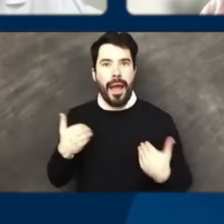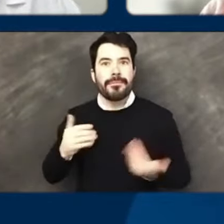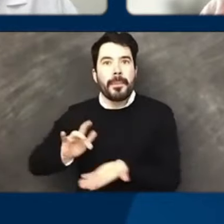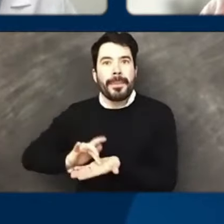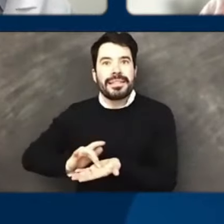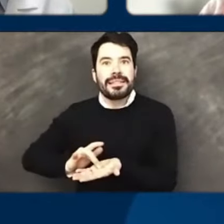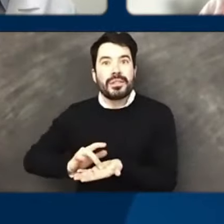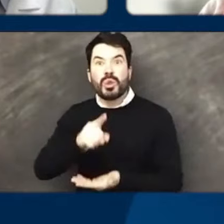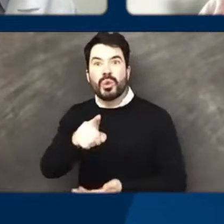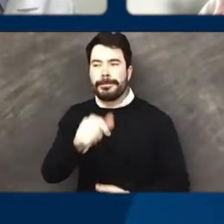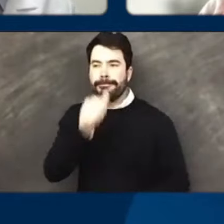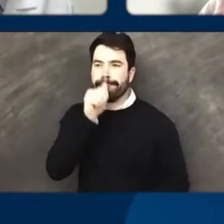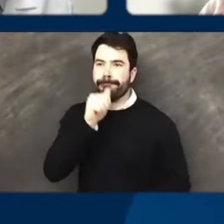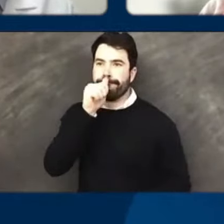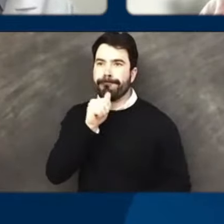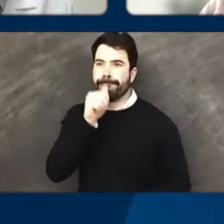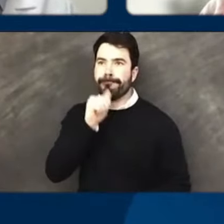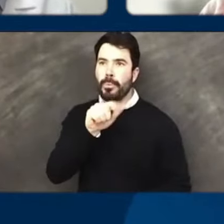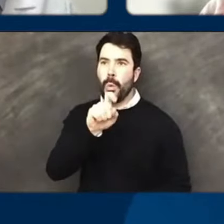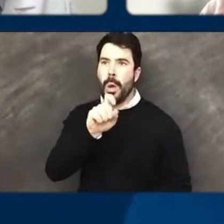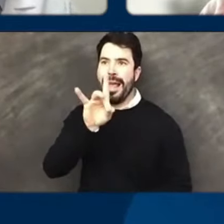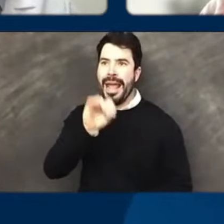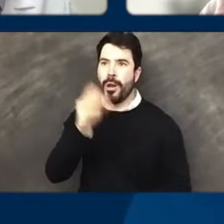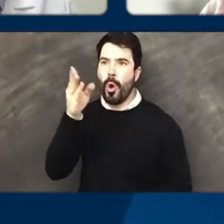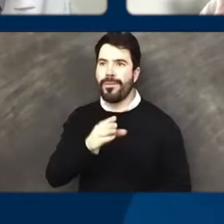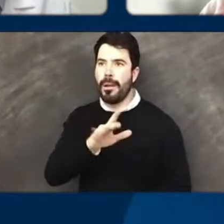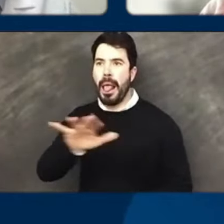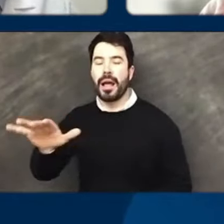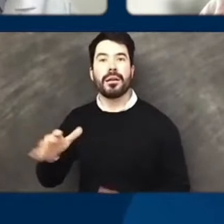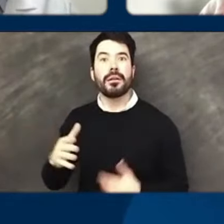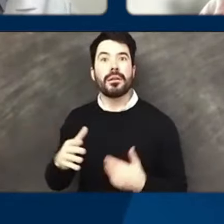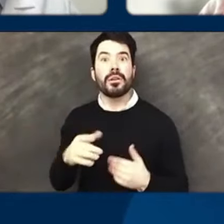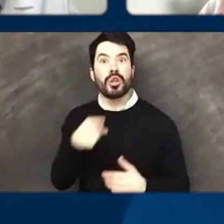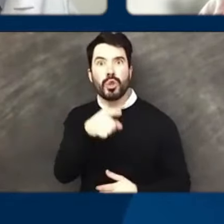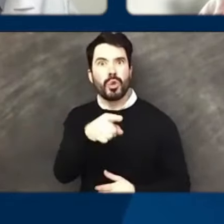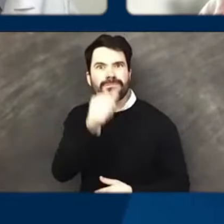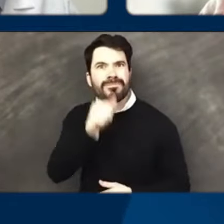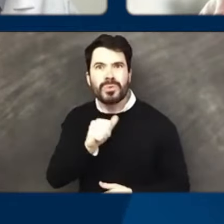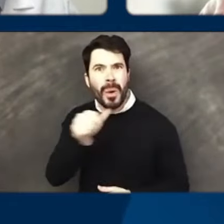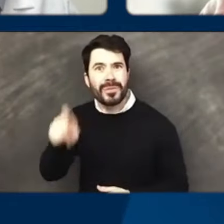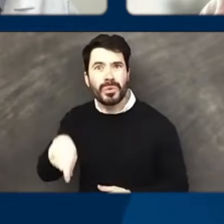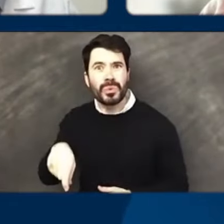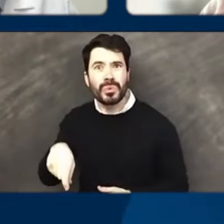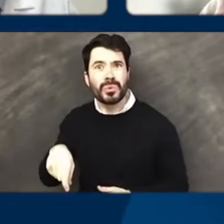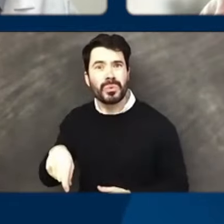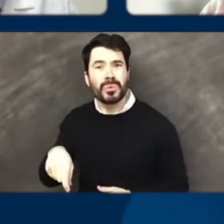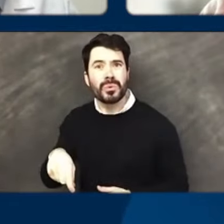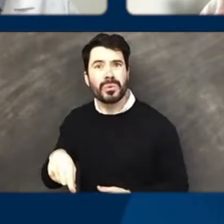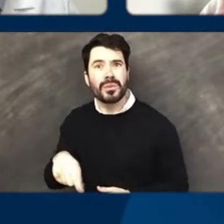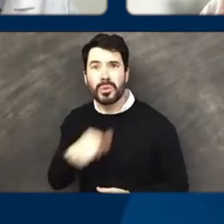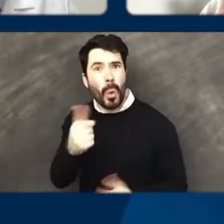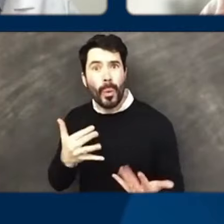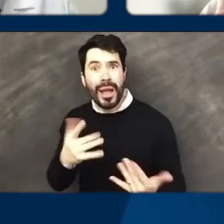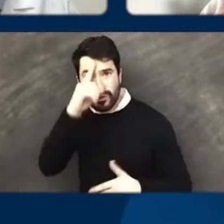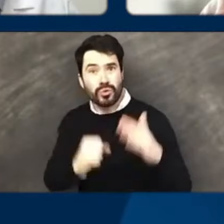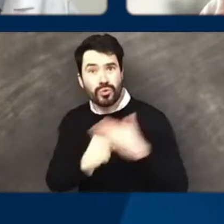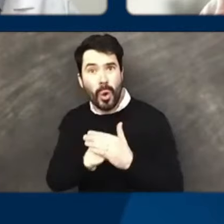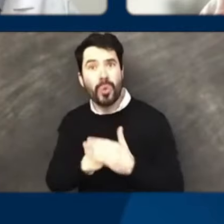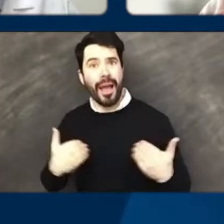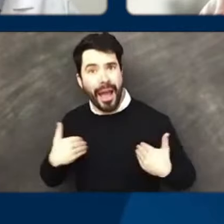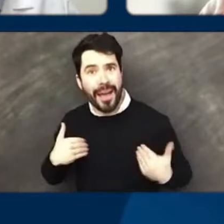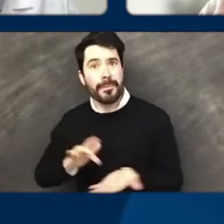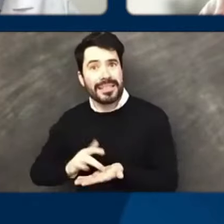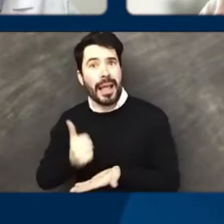180 like you would have had to be in 1950, waiting for your stroke. We can fix this. Thank you so much for these